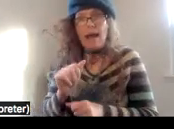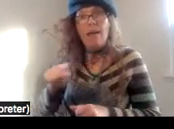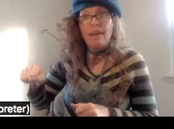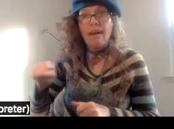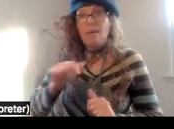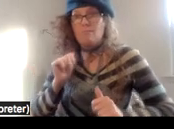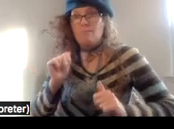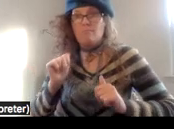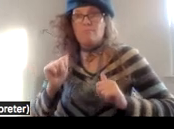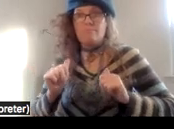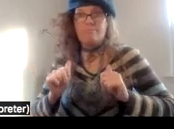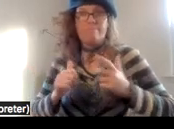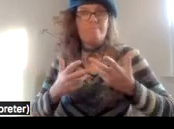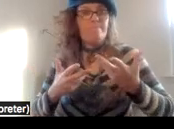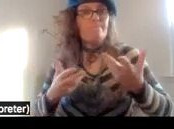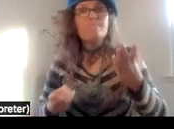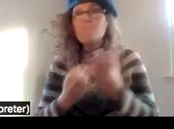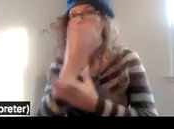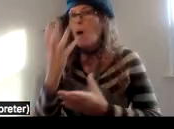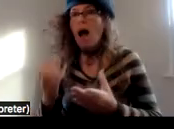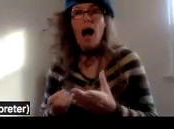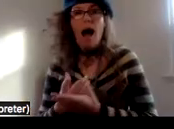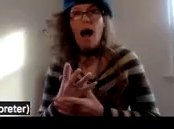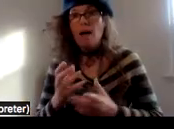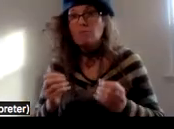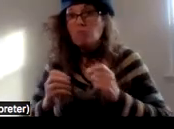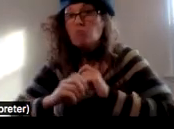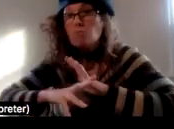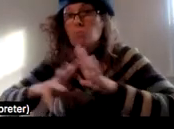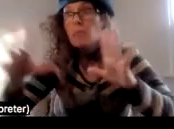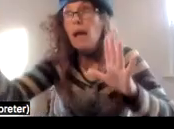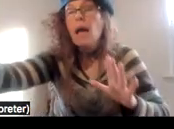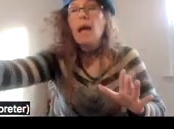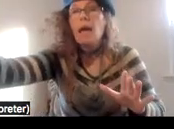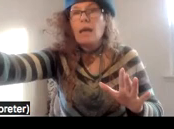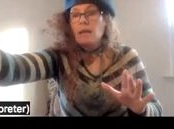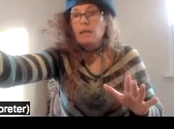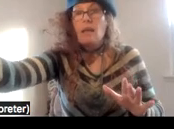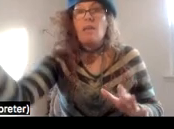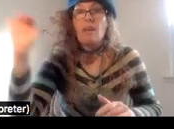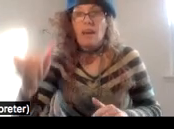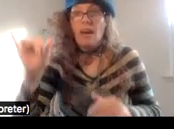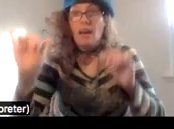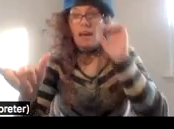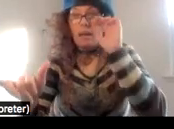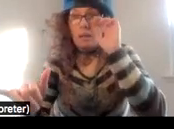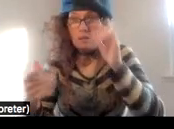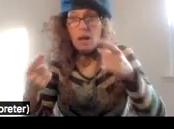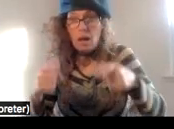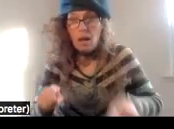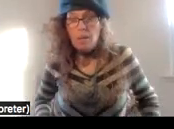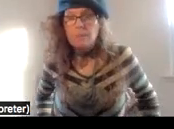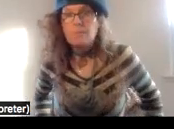thrive and they expand they thrive on that and they expand so that's what's happening okay now